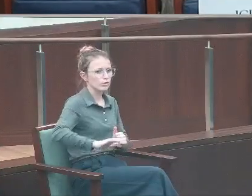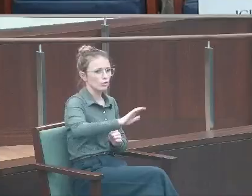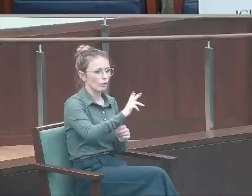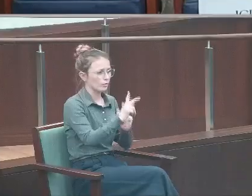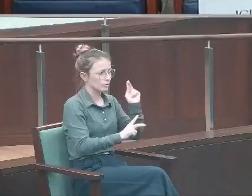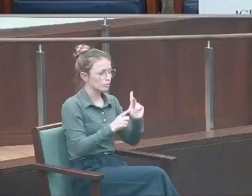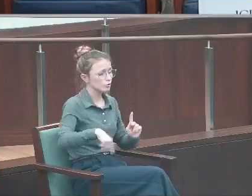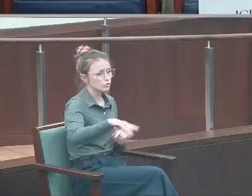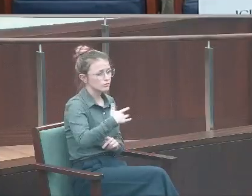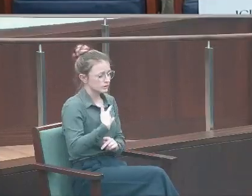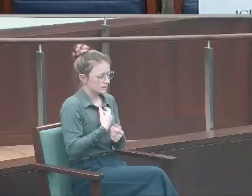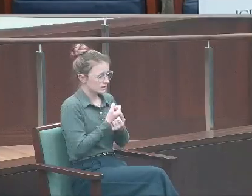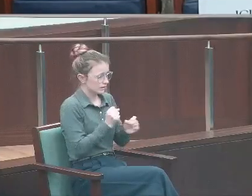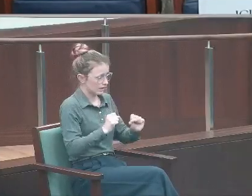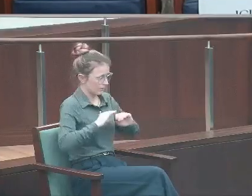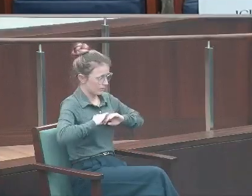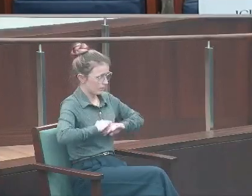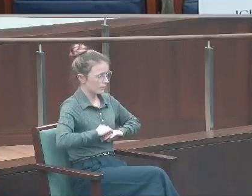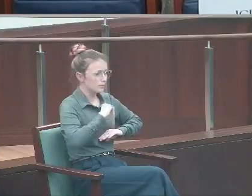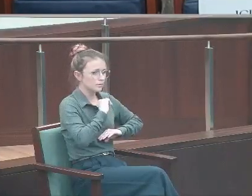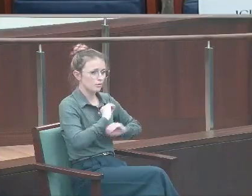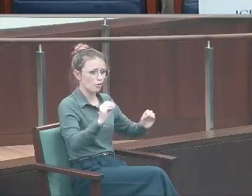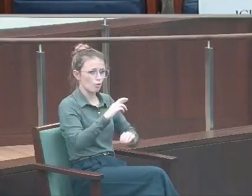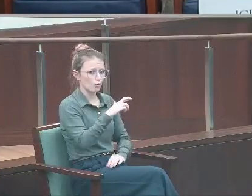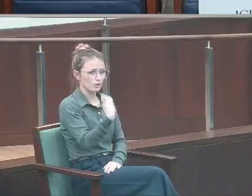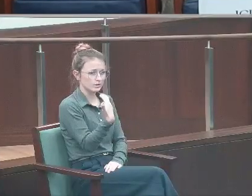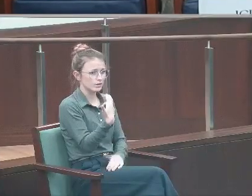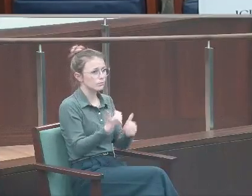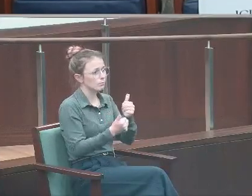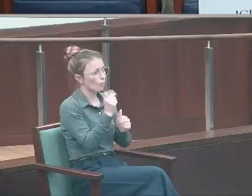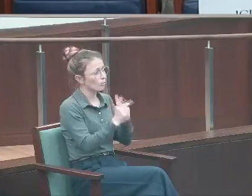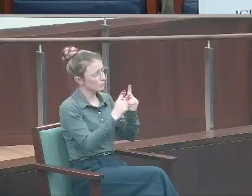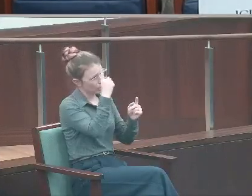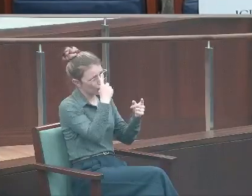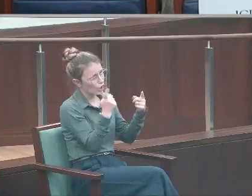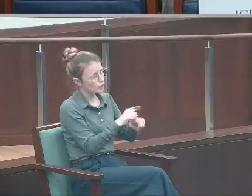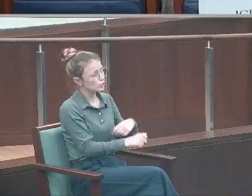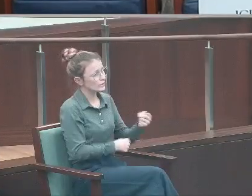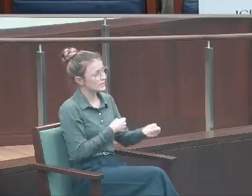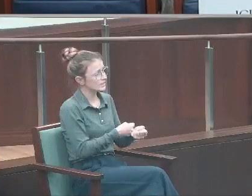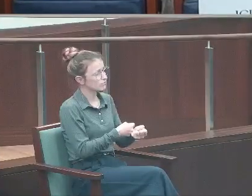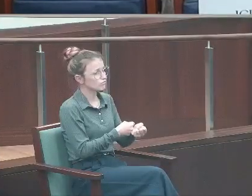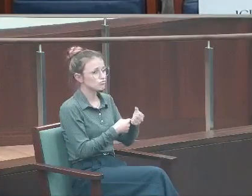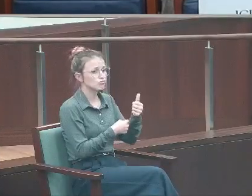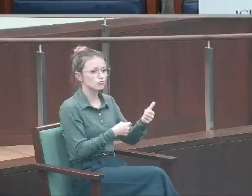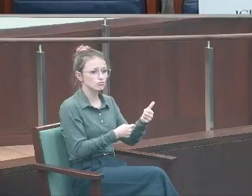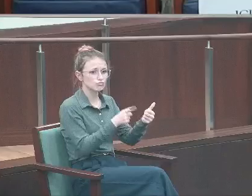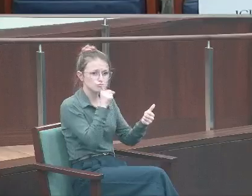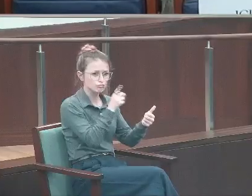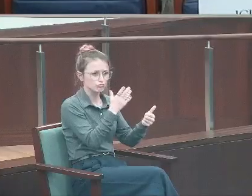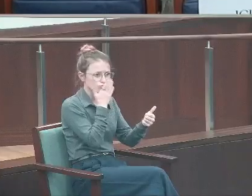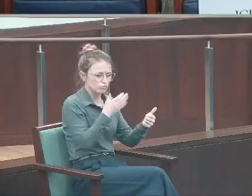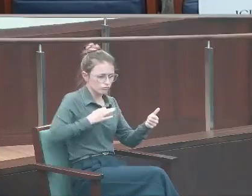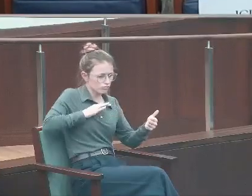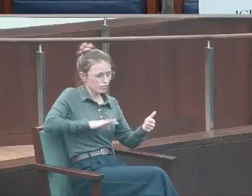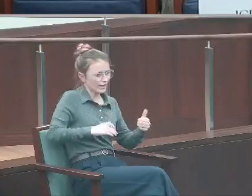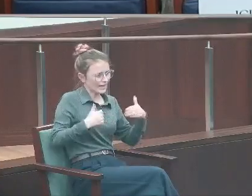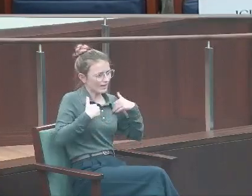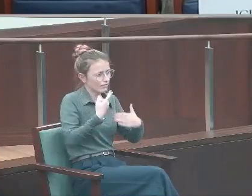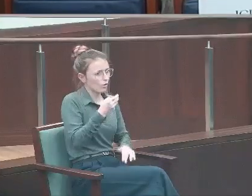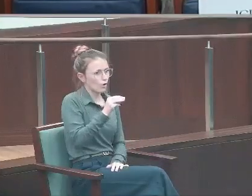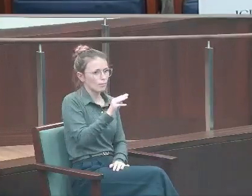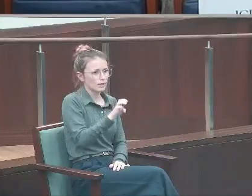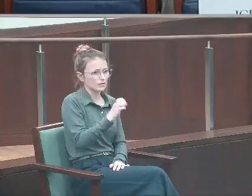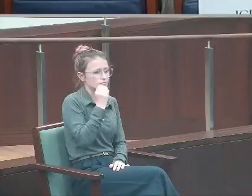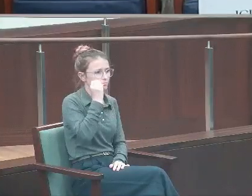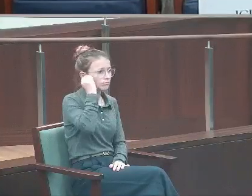and you're not at risk, and for the most part, people agree with you. And it is really important to have home. But you can't